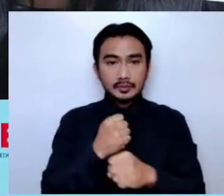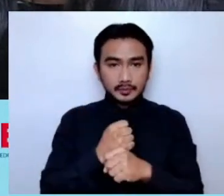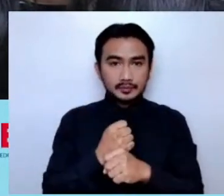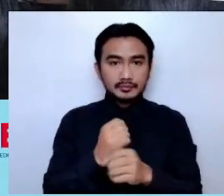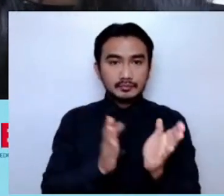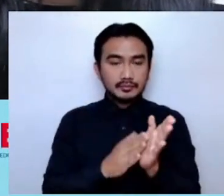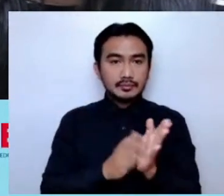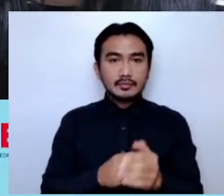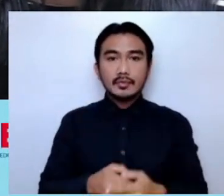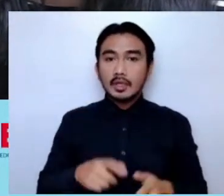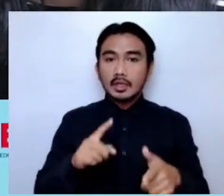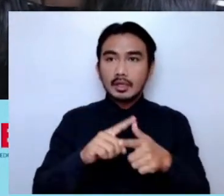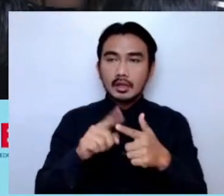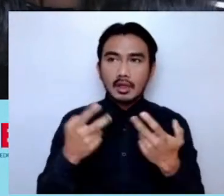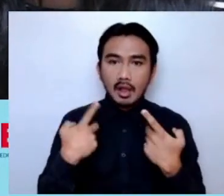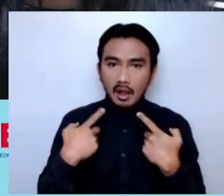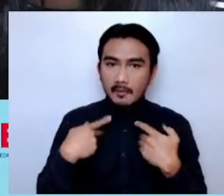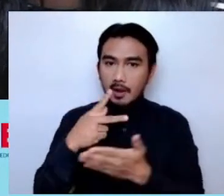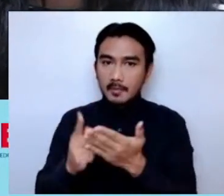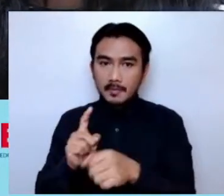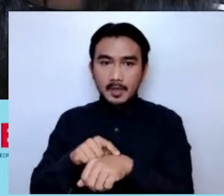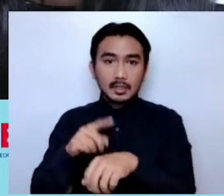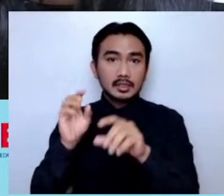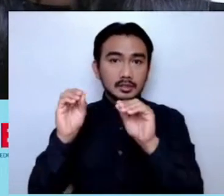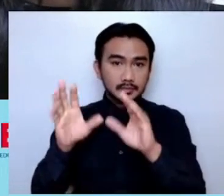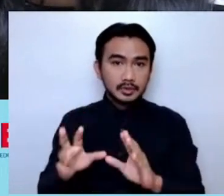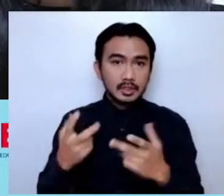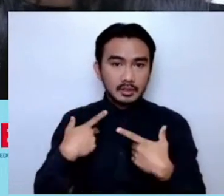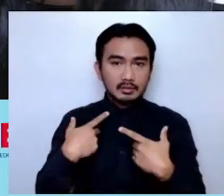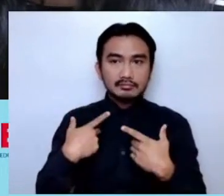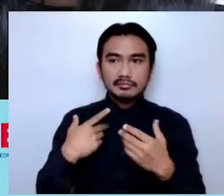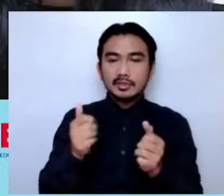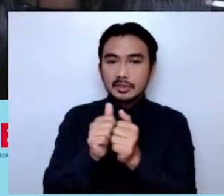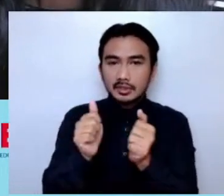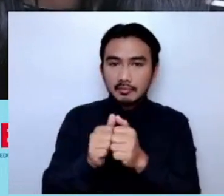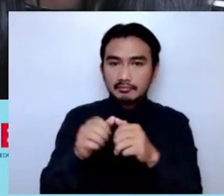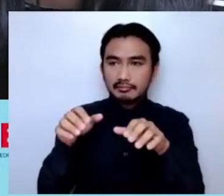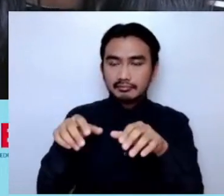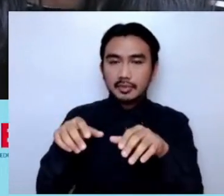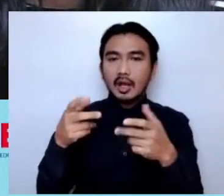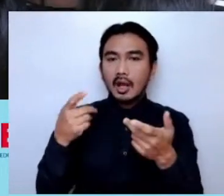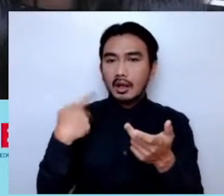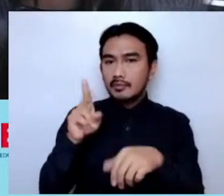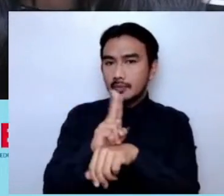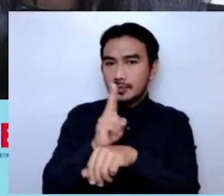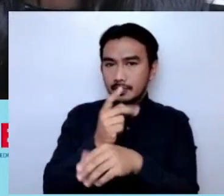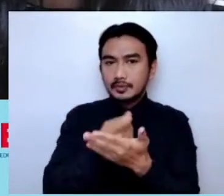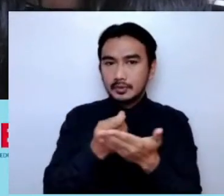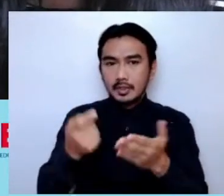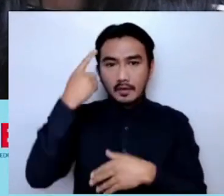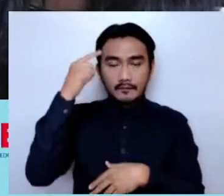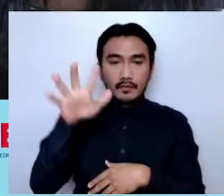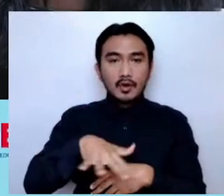have part-time teacher broadcasters in the field, this tool, again, is specifically for our full-time